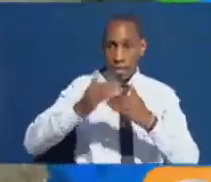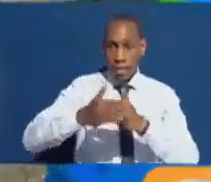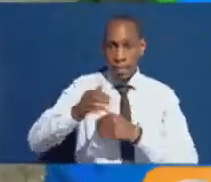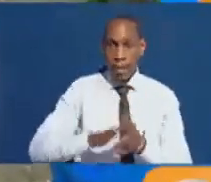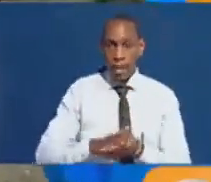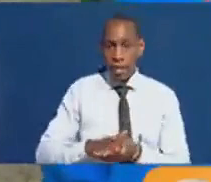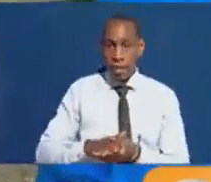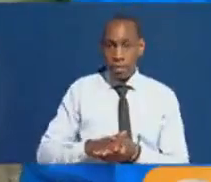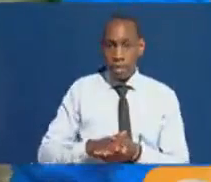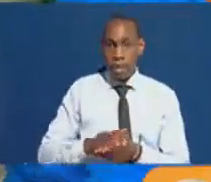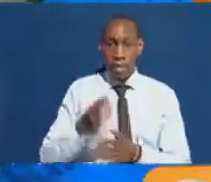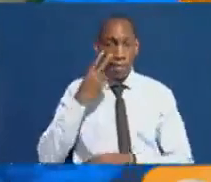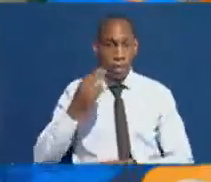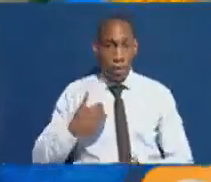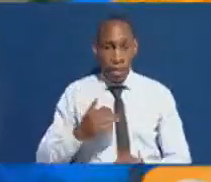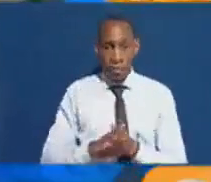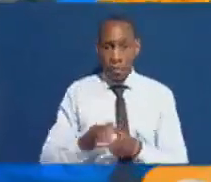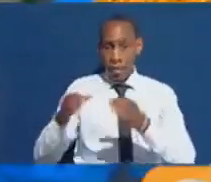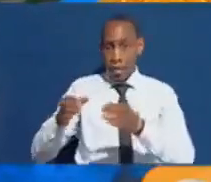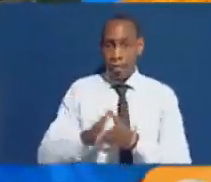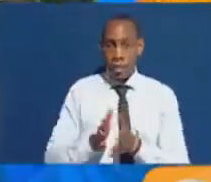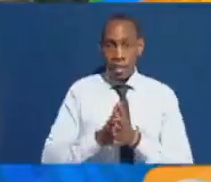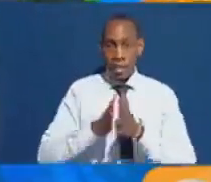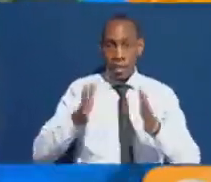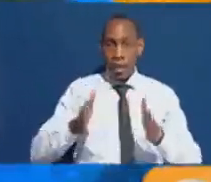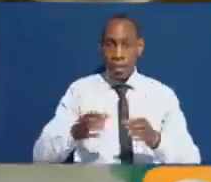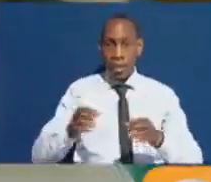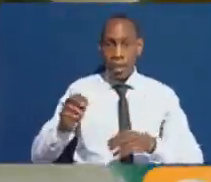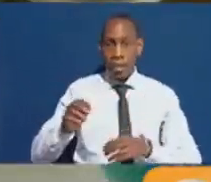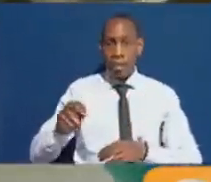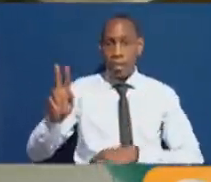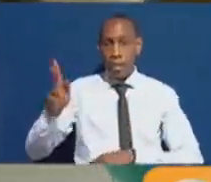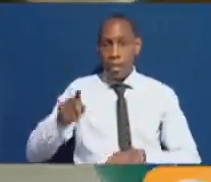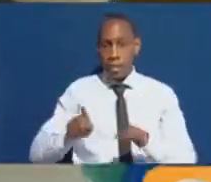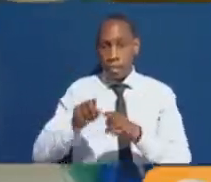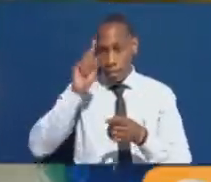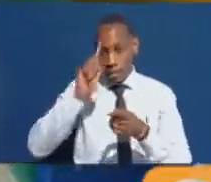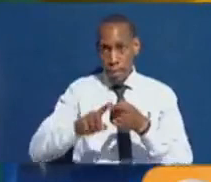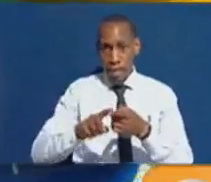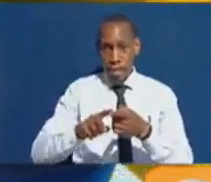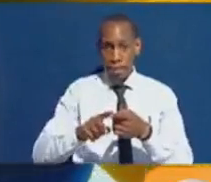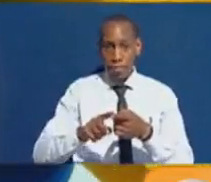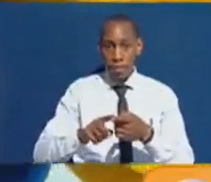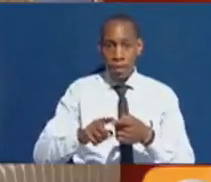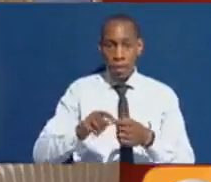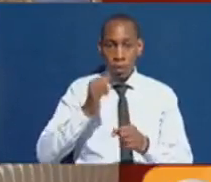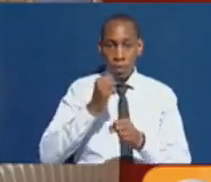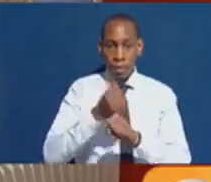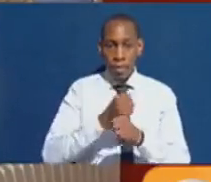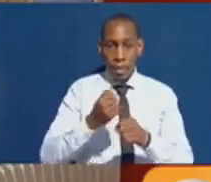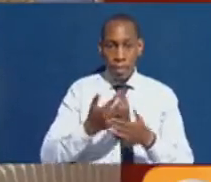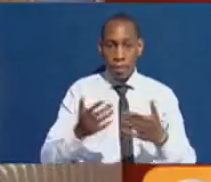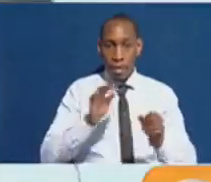Esther envisions the Boldway Collection as a big exporting company in Kenya, as she aims to venture into more products like jewelry